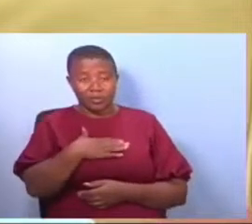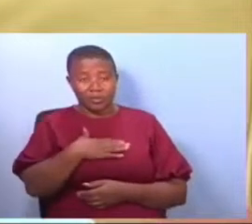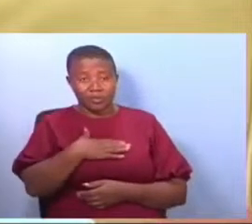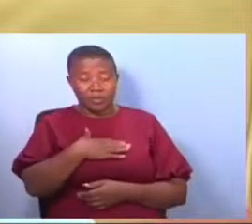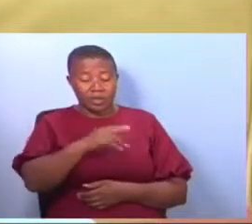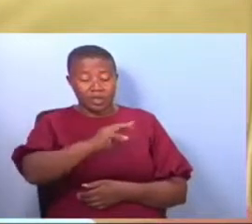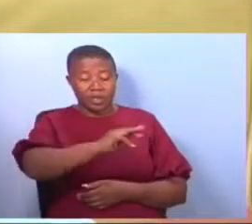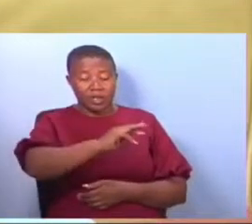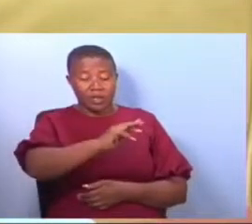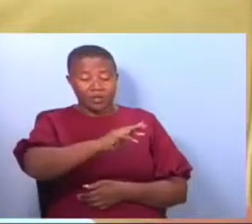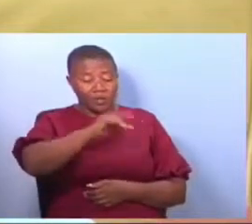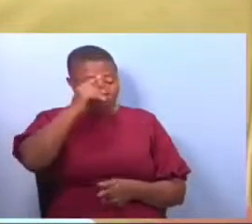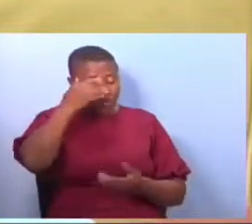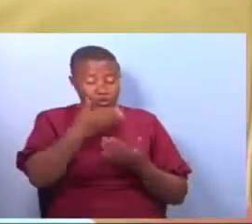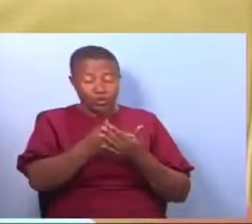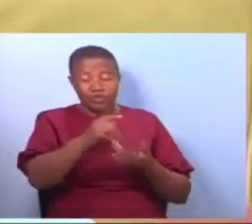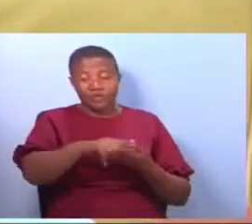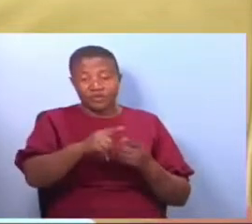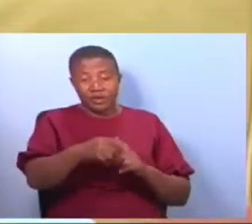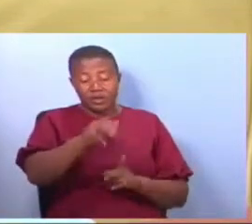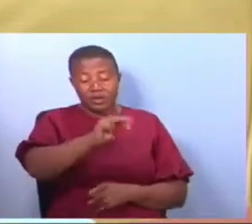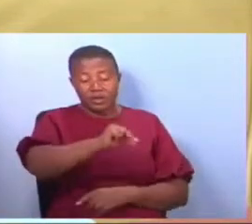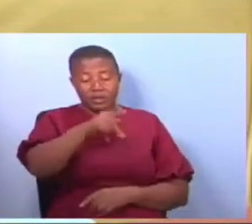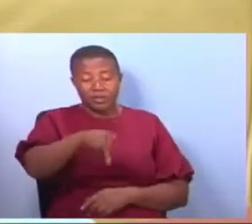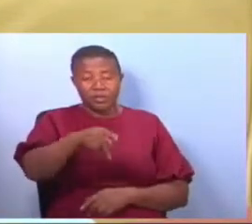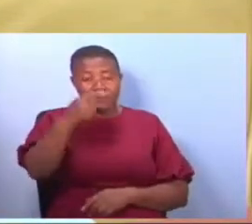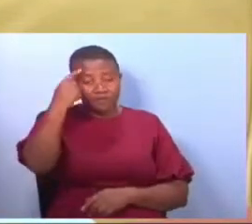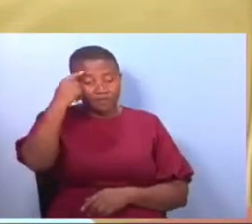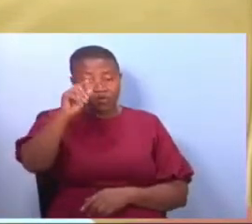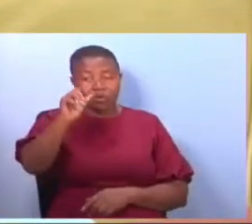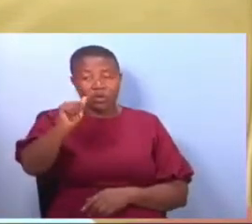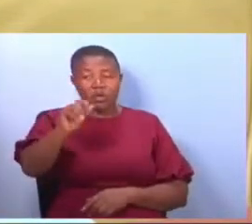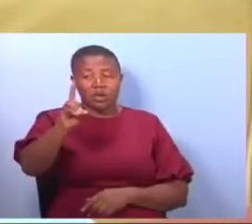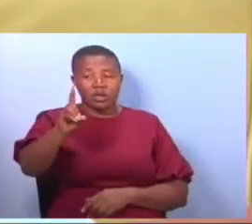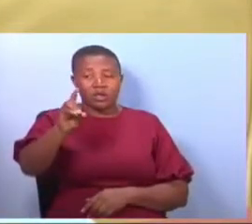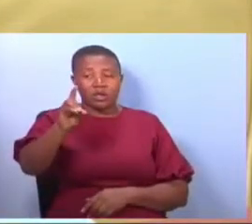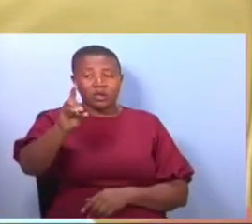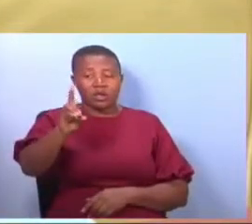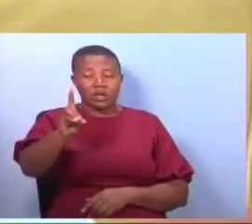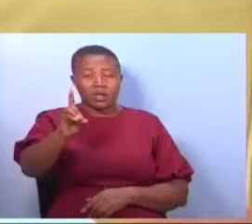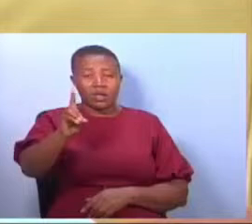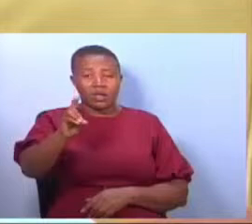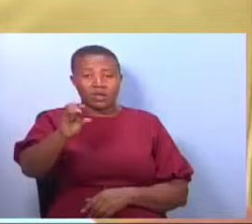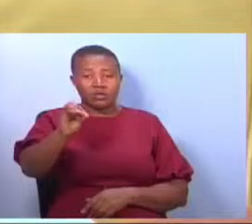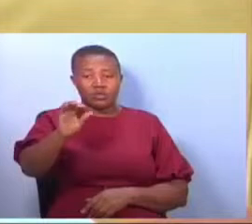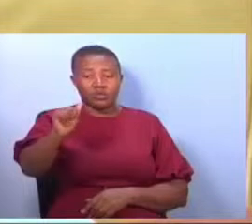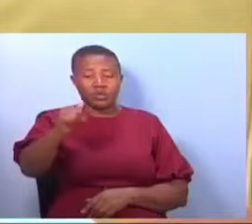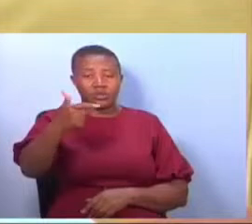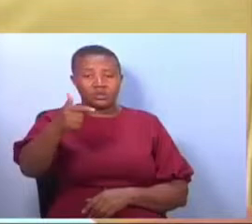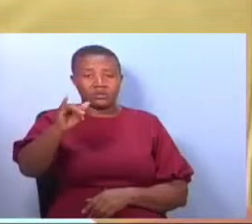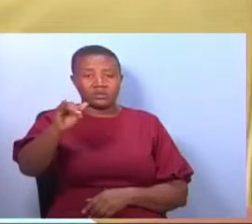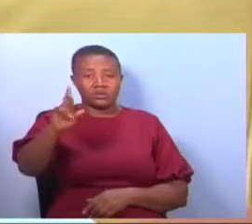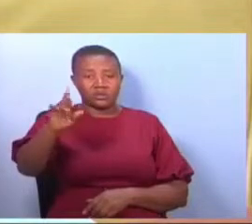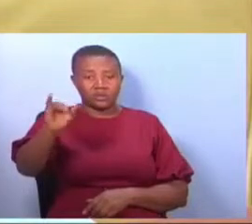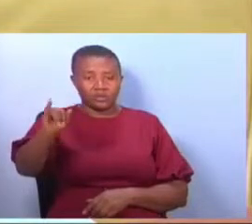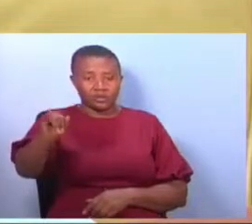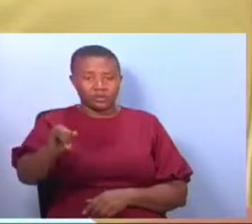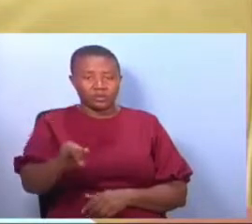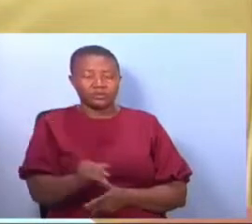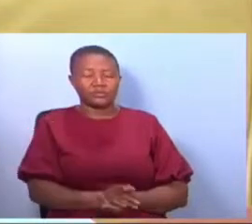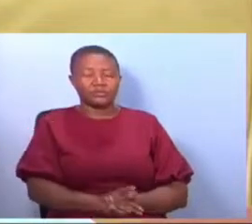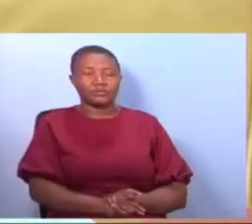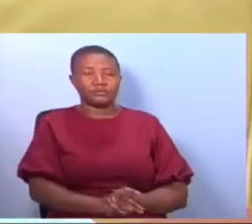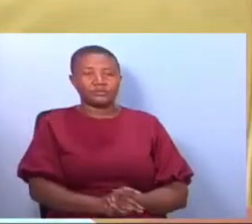for Ado-Ejiri, and Chief Whip of our caucus. Mr. Speaker, this man